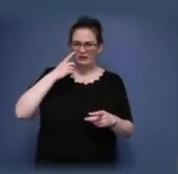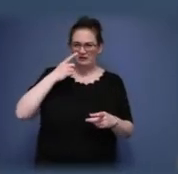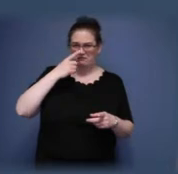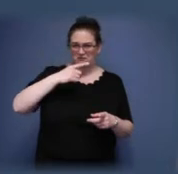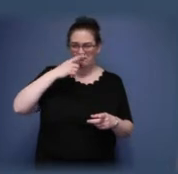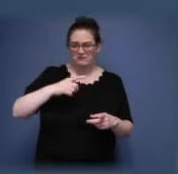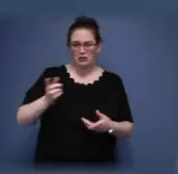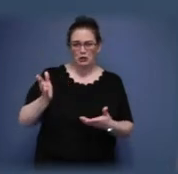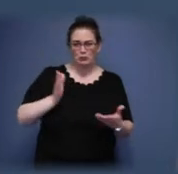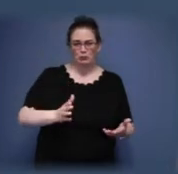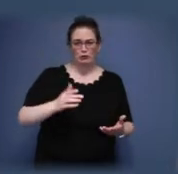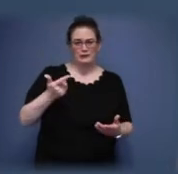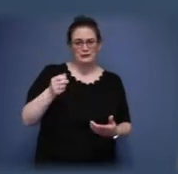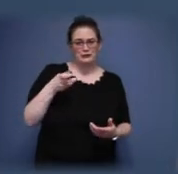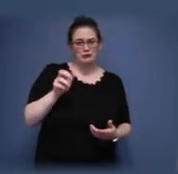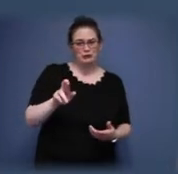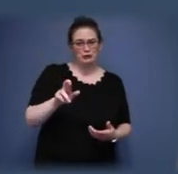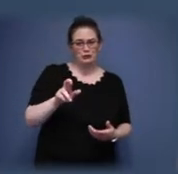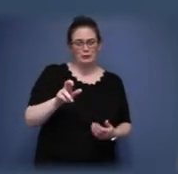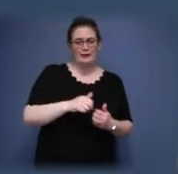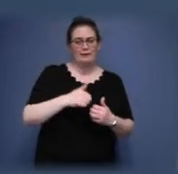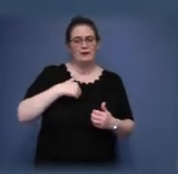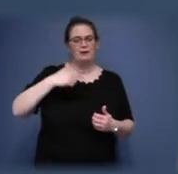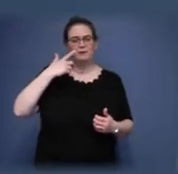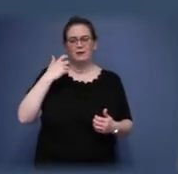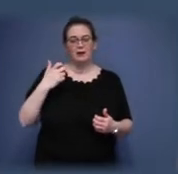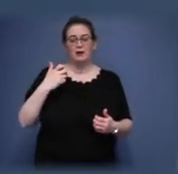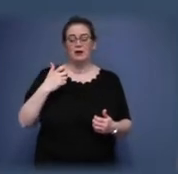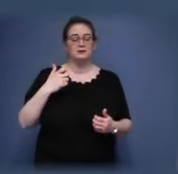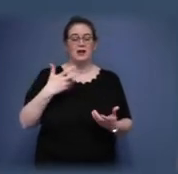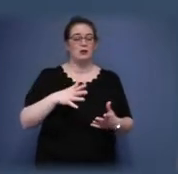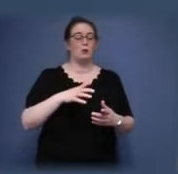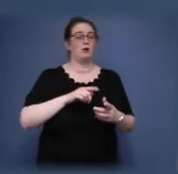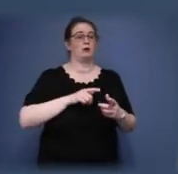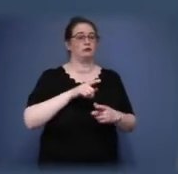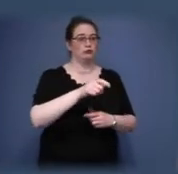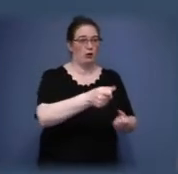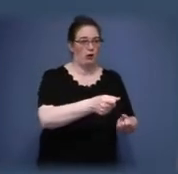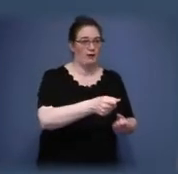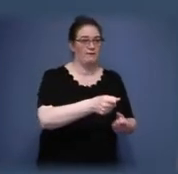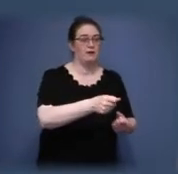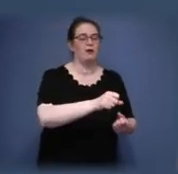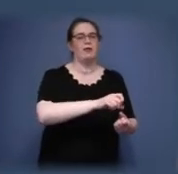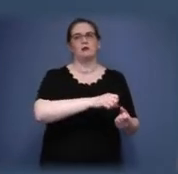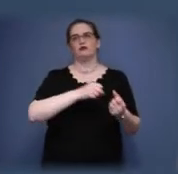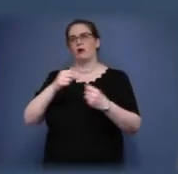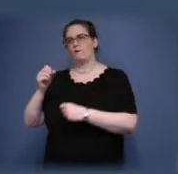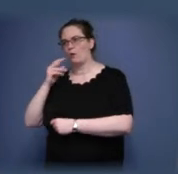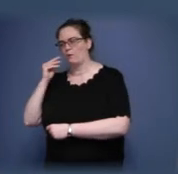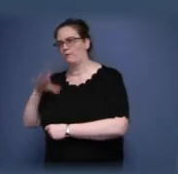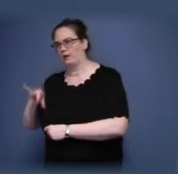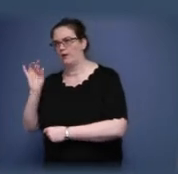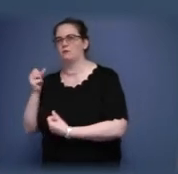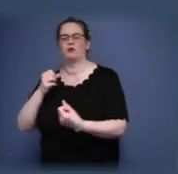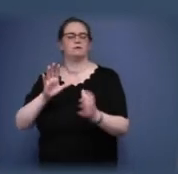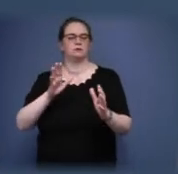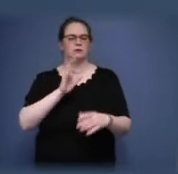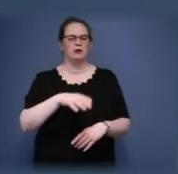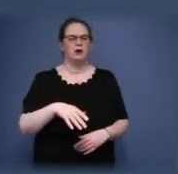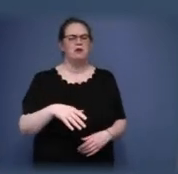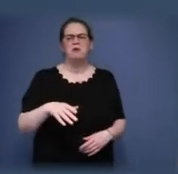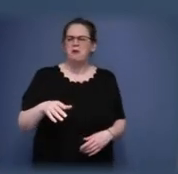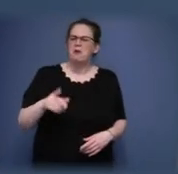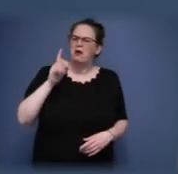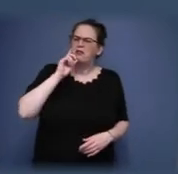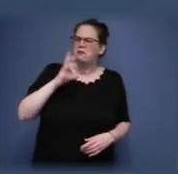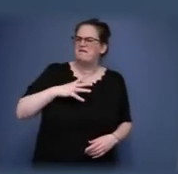bring Ginger in? Because then I won't have to go all the way back home and all the way back, like I can just, we can just get right on the turnpike here. And she said, yeah, I think that would